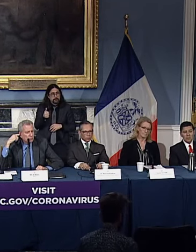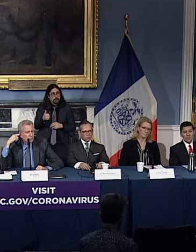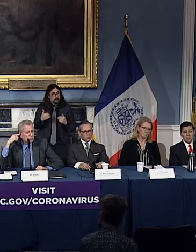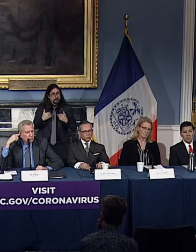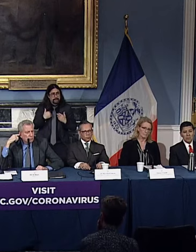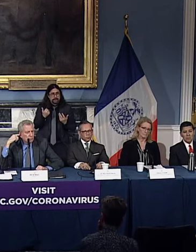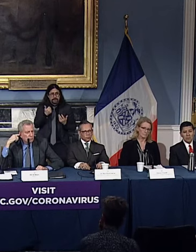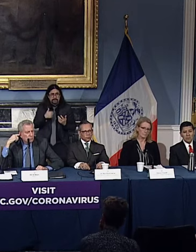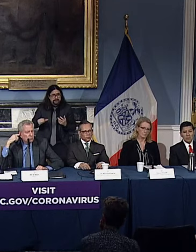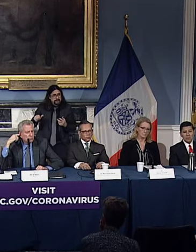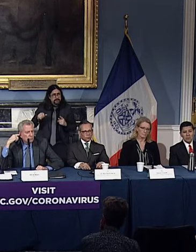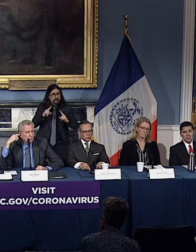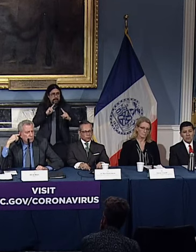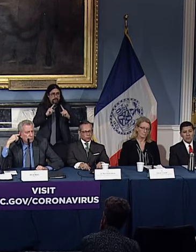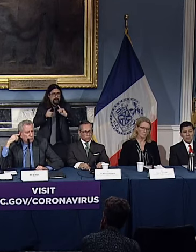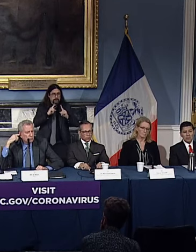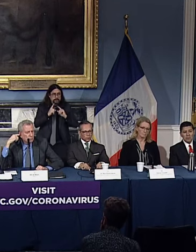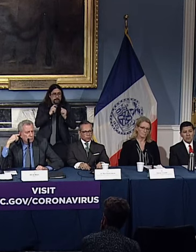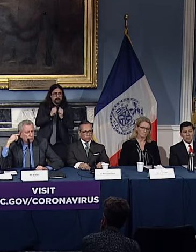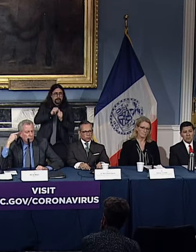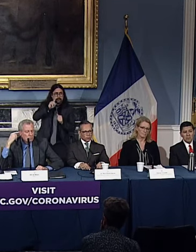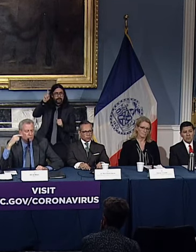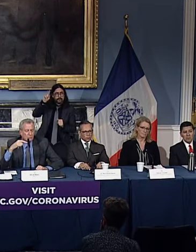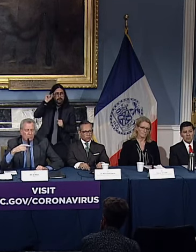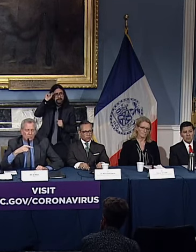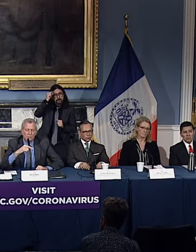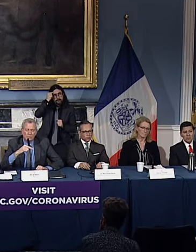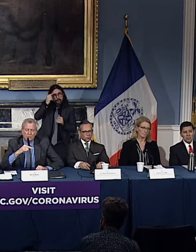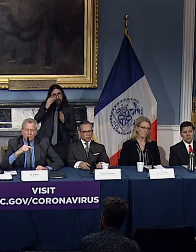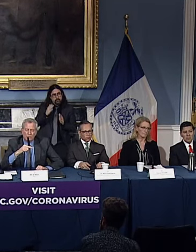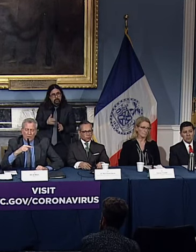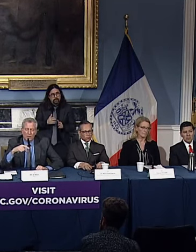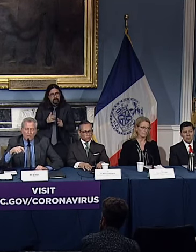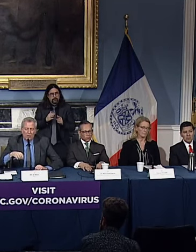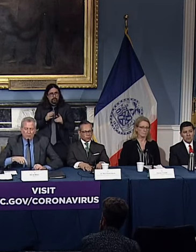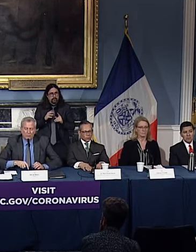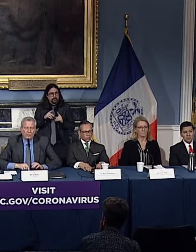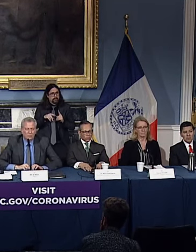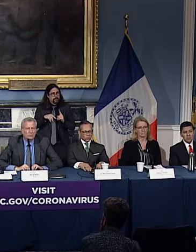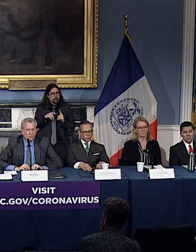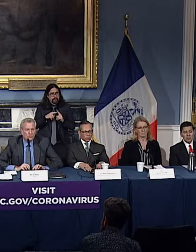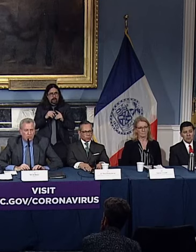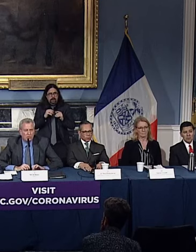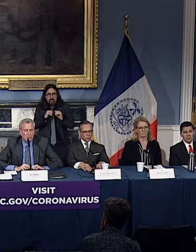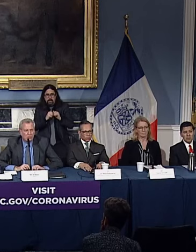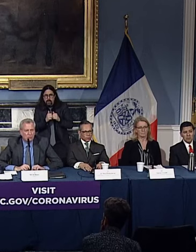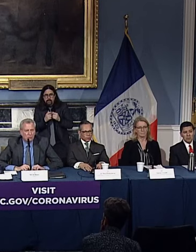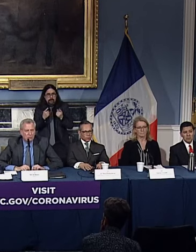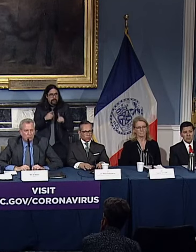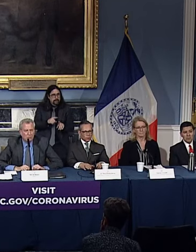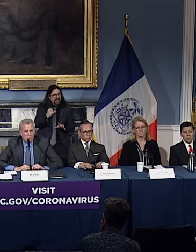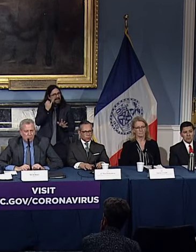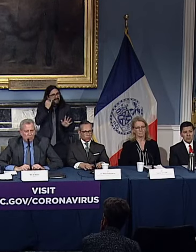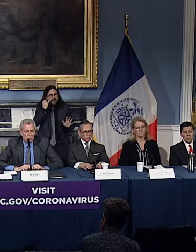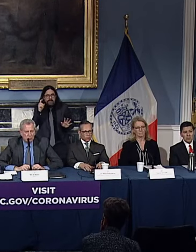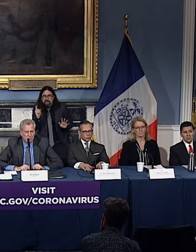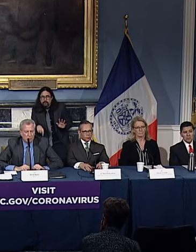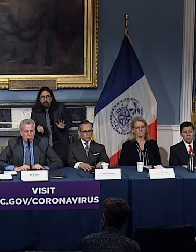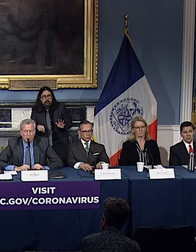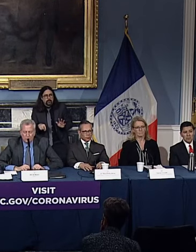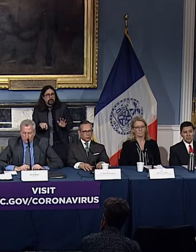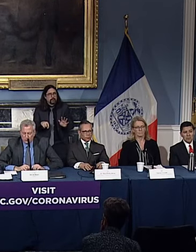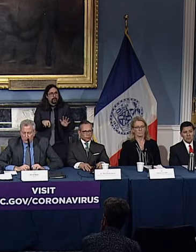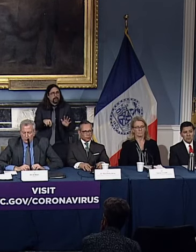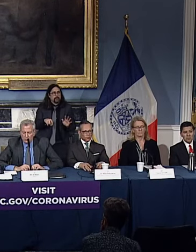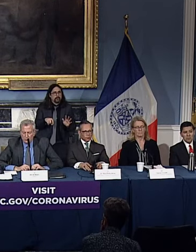conversations with the governor about how that would actually play out if necessary? About gaming out these exercises. Sure. Stuff, but have you had any